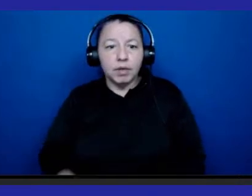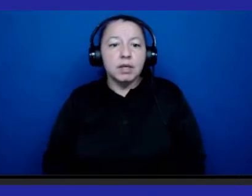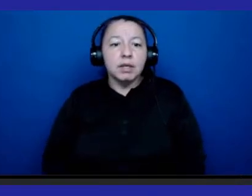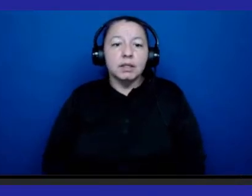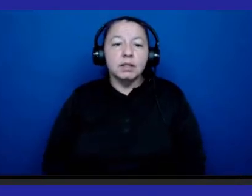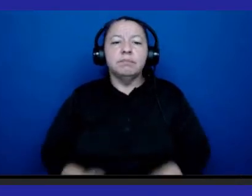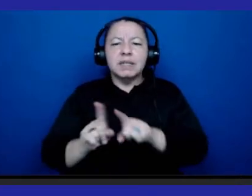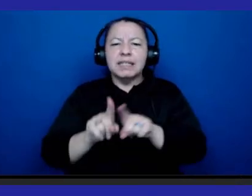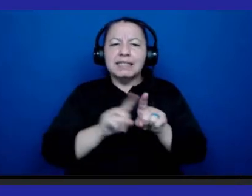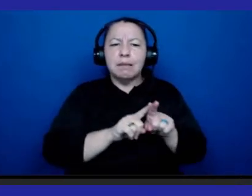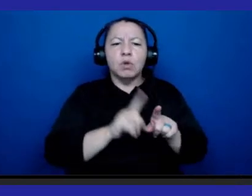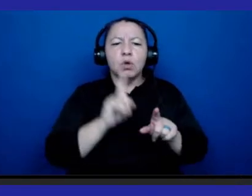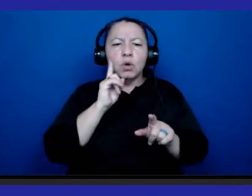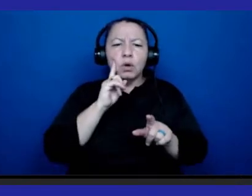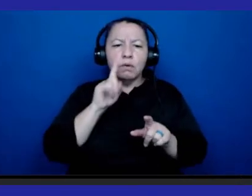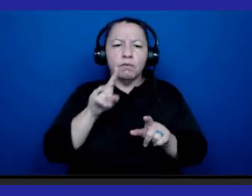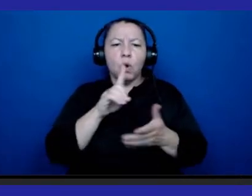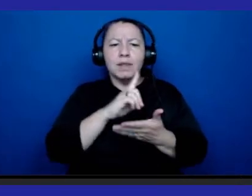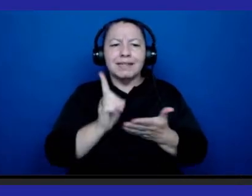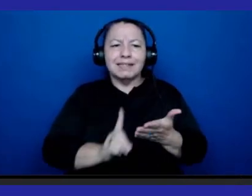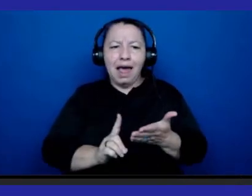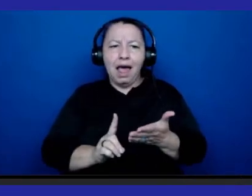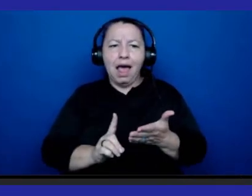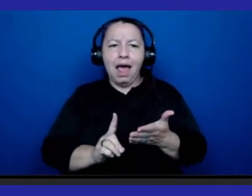the design for the